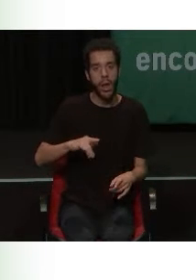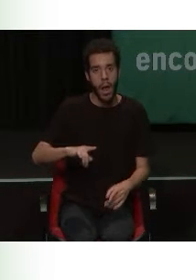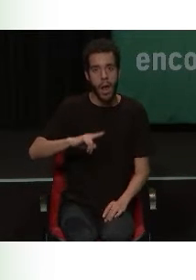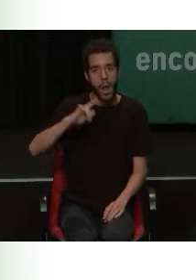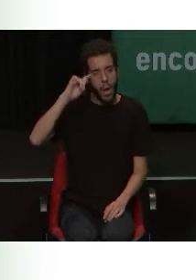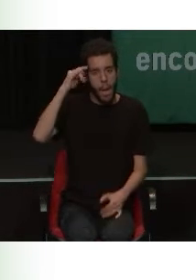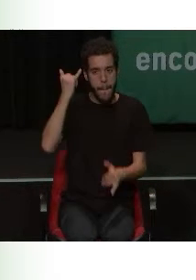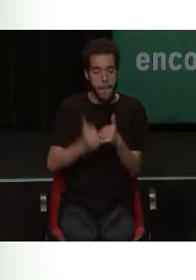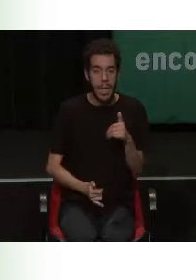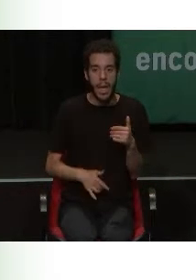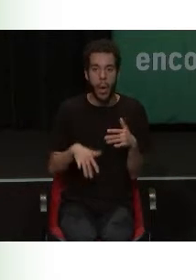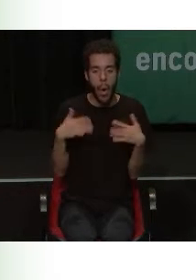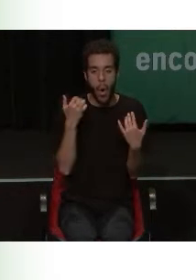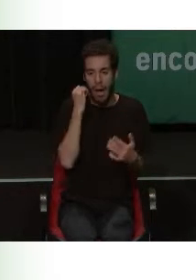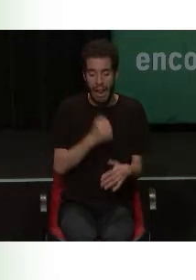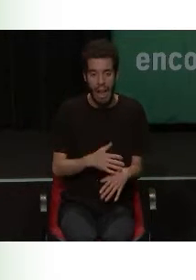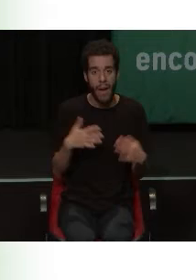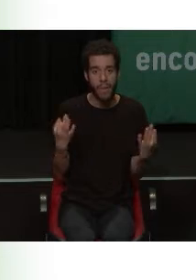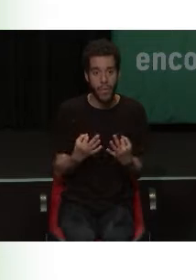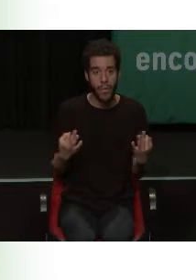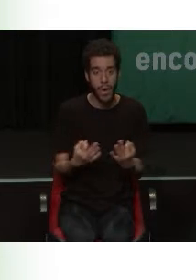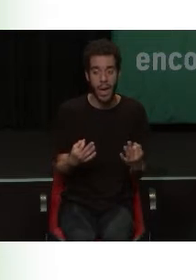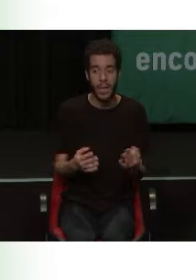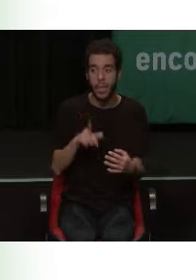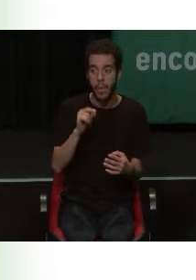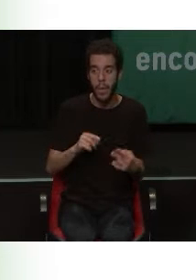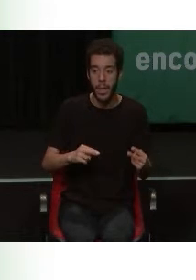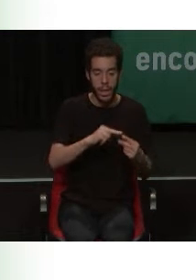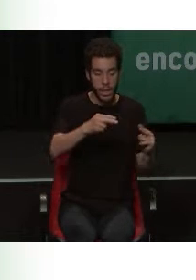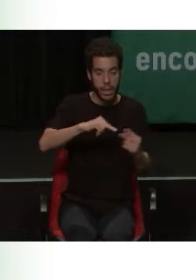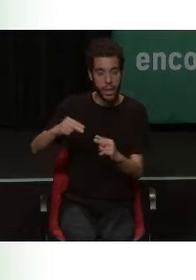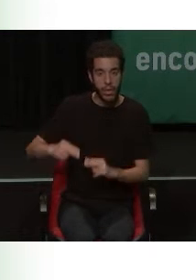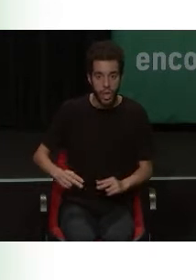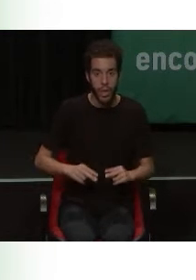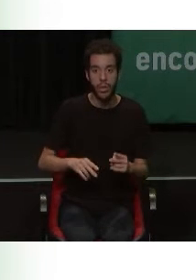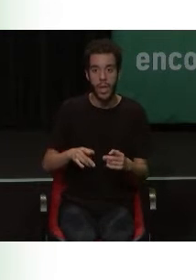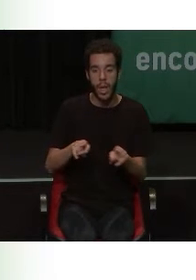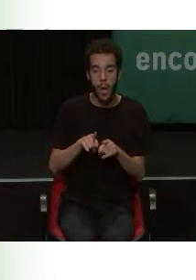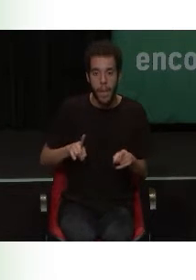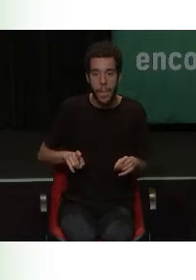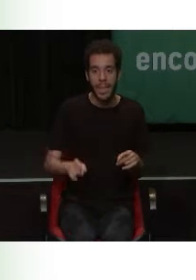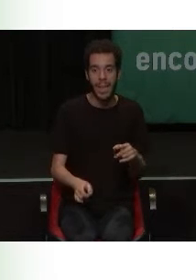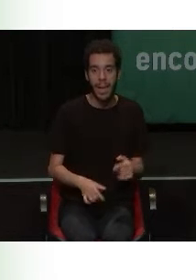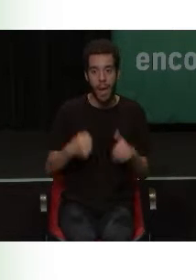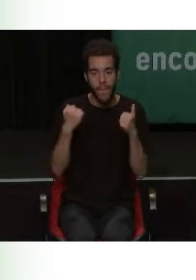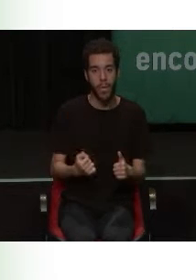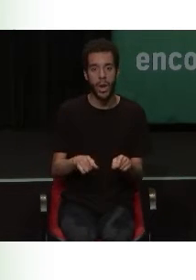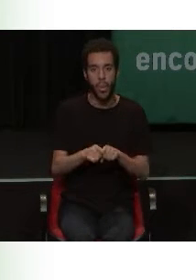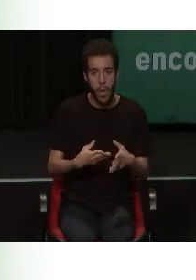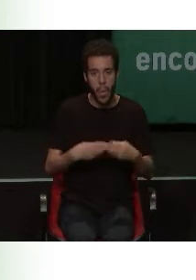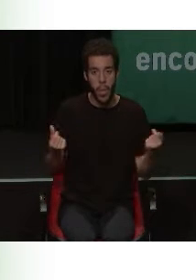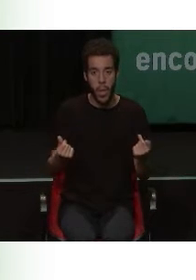are serious consequences for this sharing, and that there is a mobility in